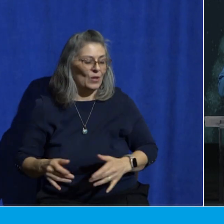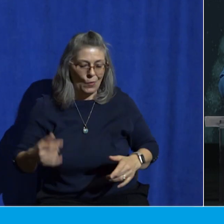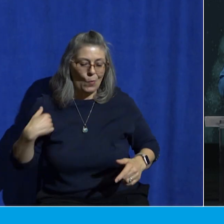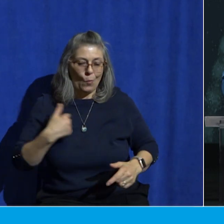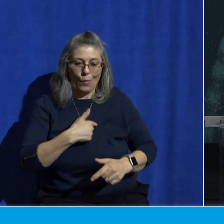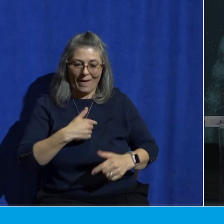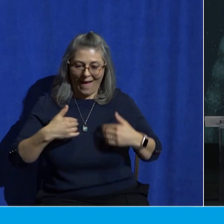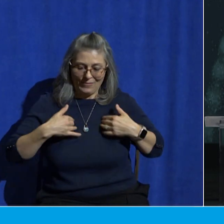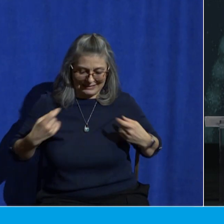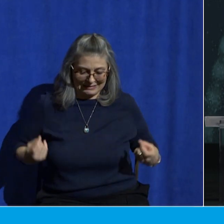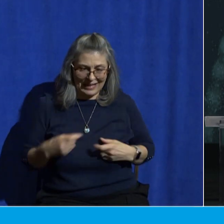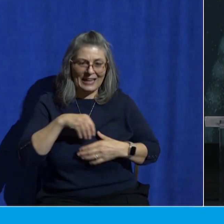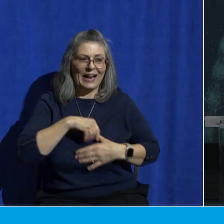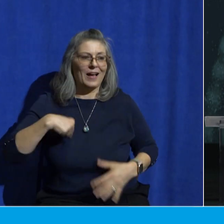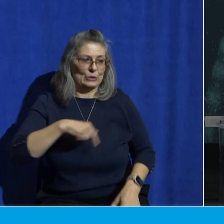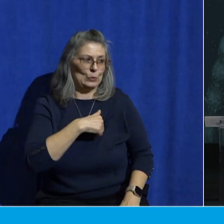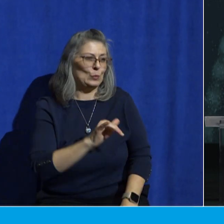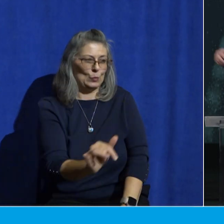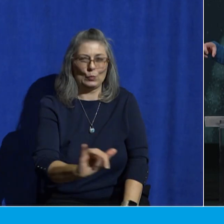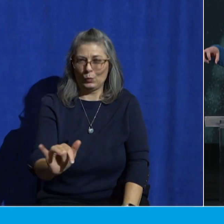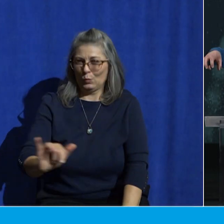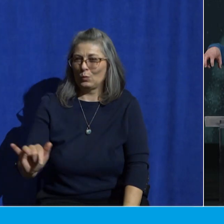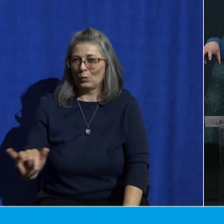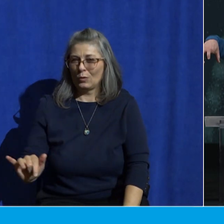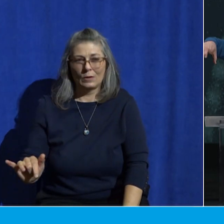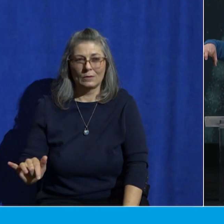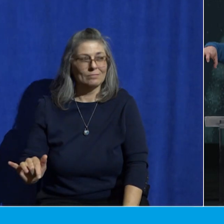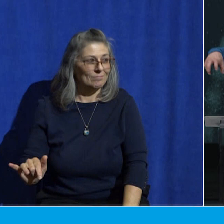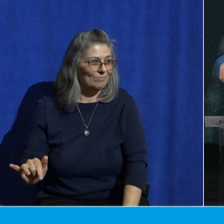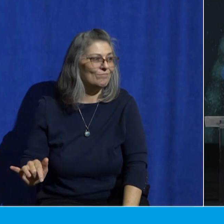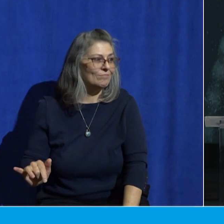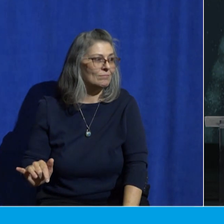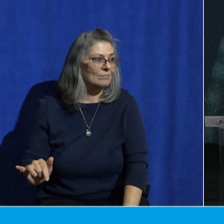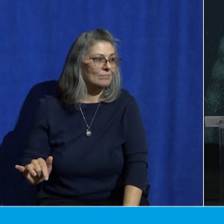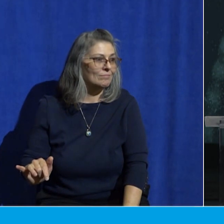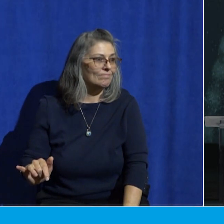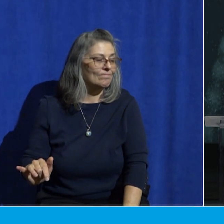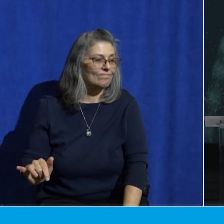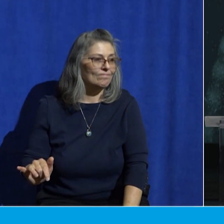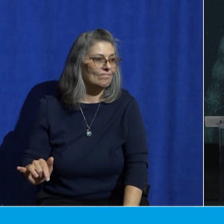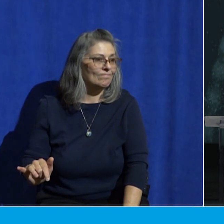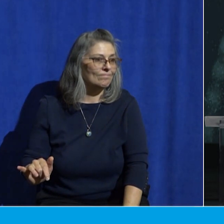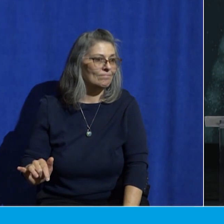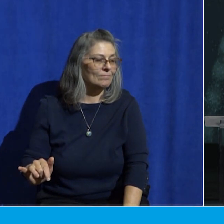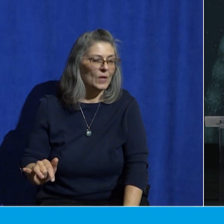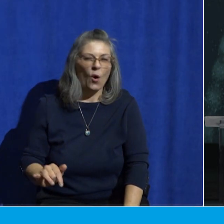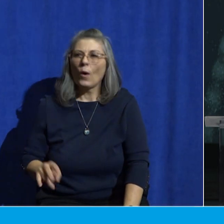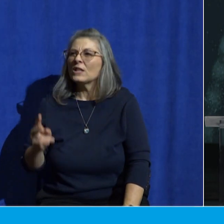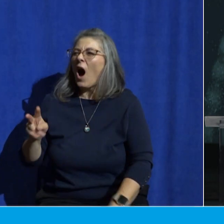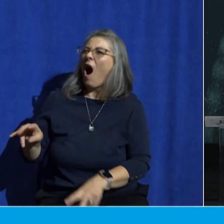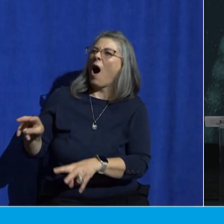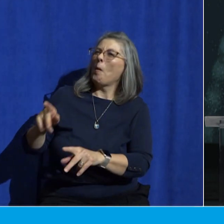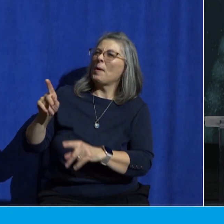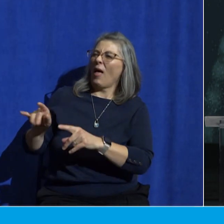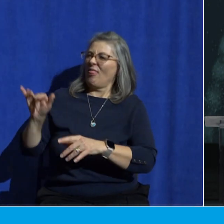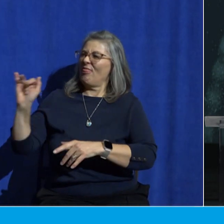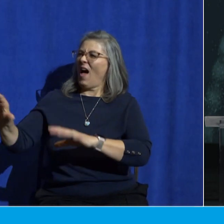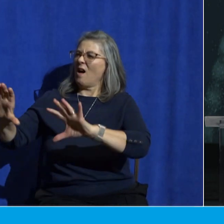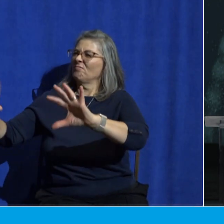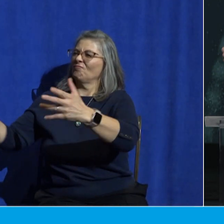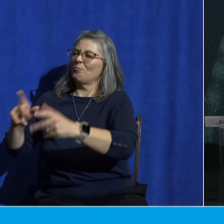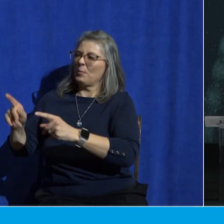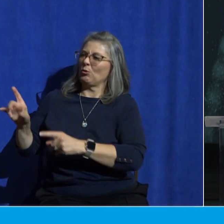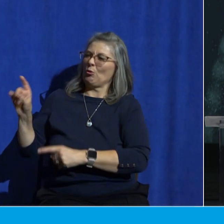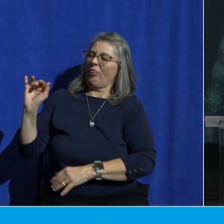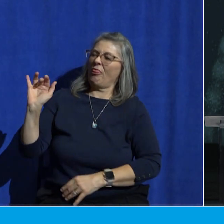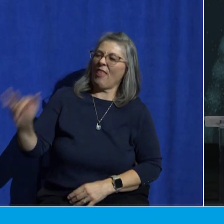Amen. We can compare ourselves with people who do those things, or even groups of people who think